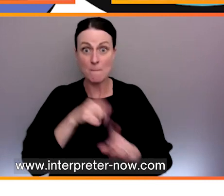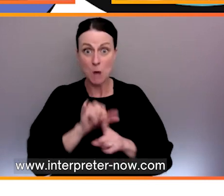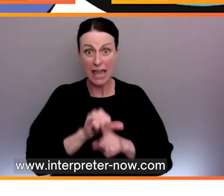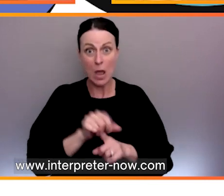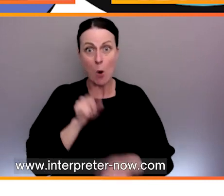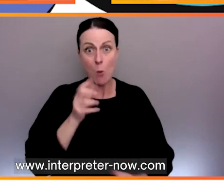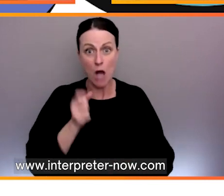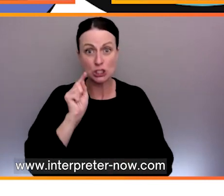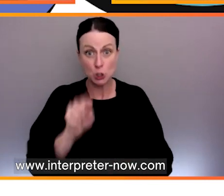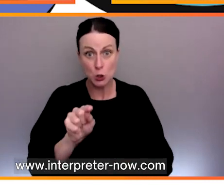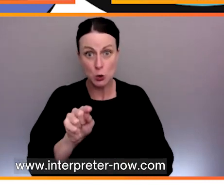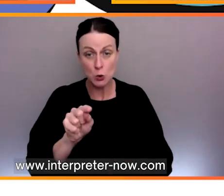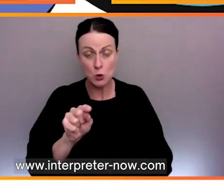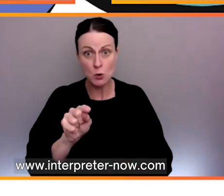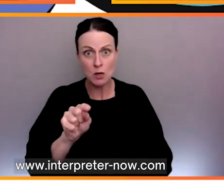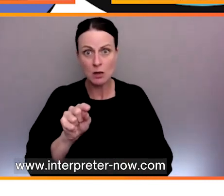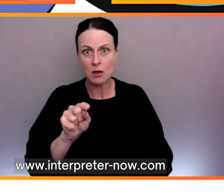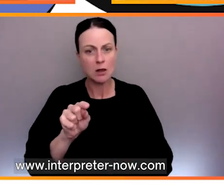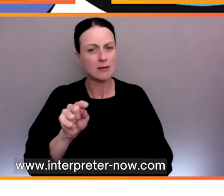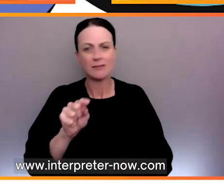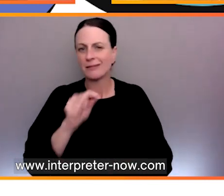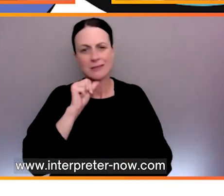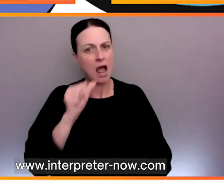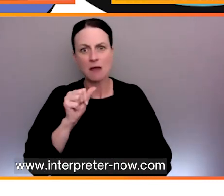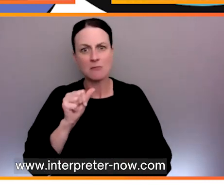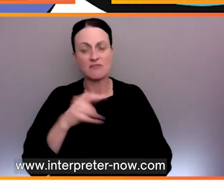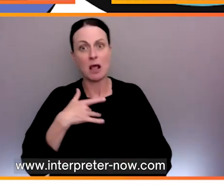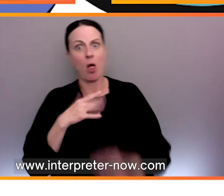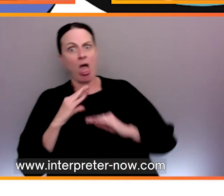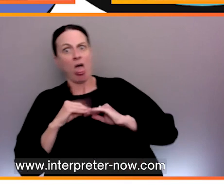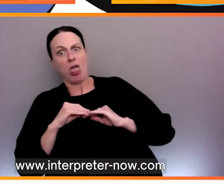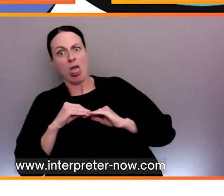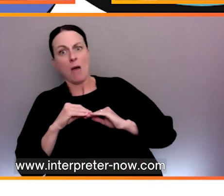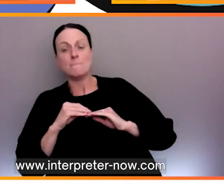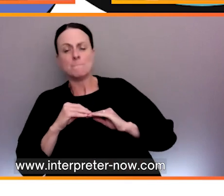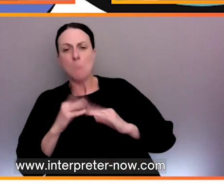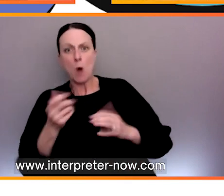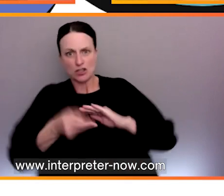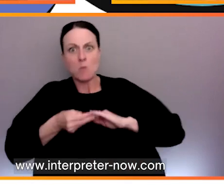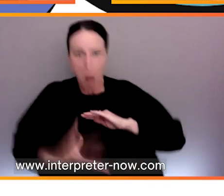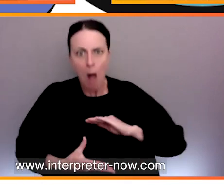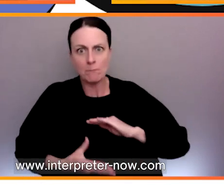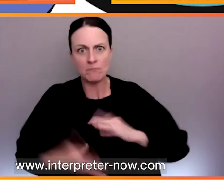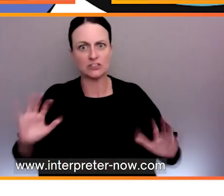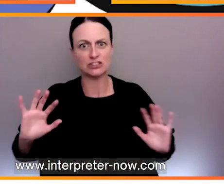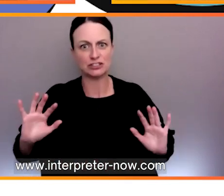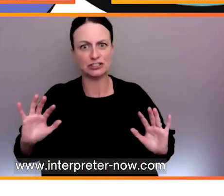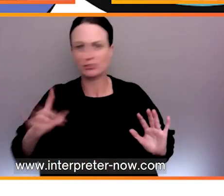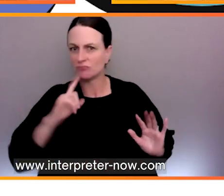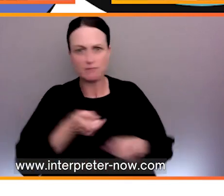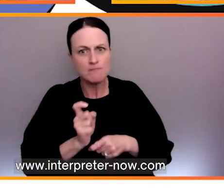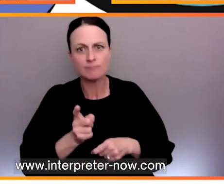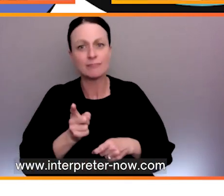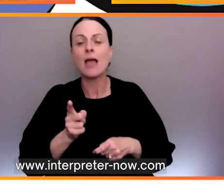work, I might be presenting, and his phone I don't know if it was an alarm he